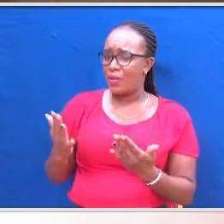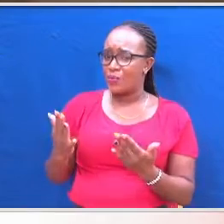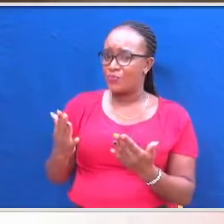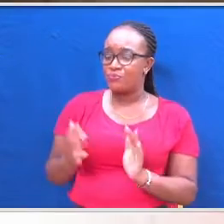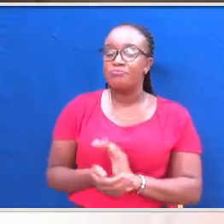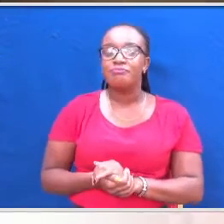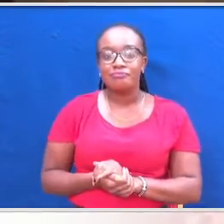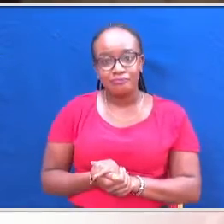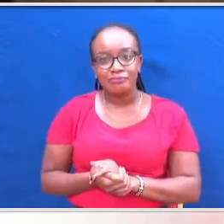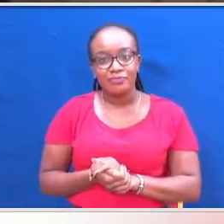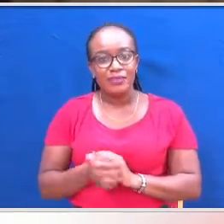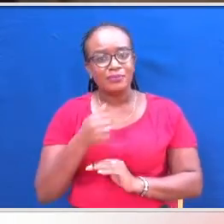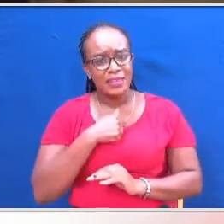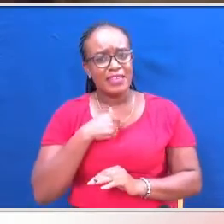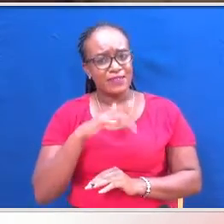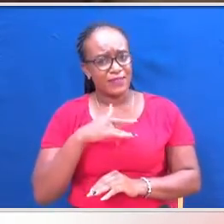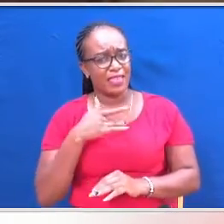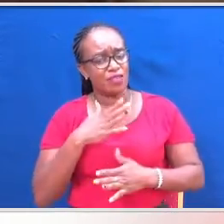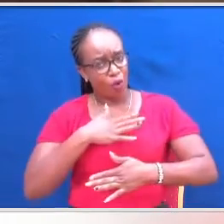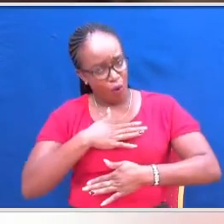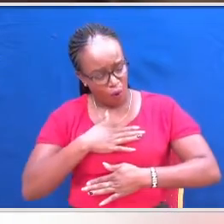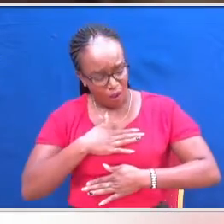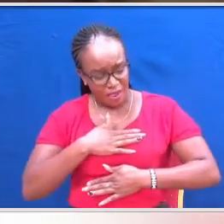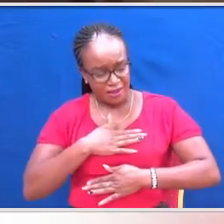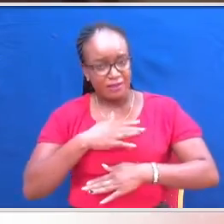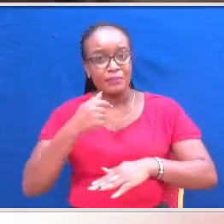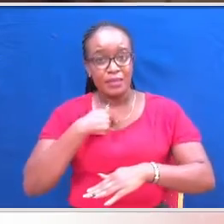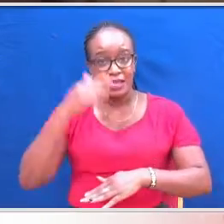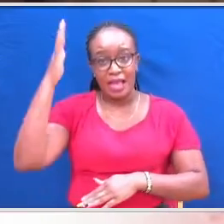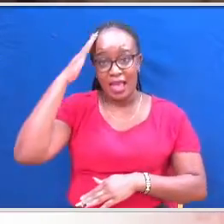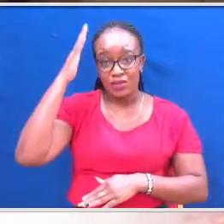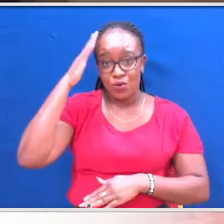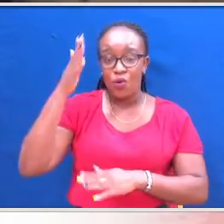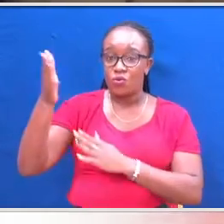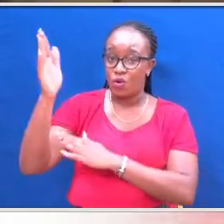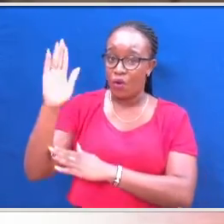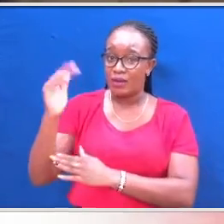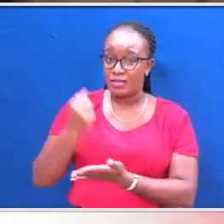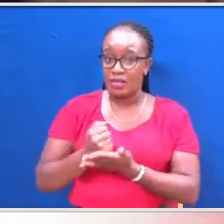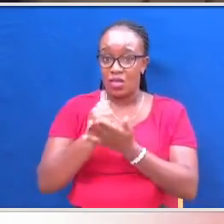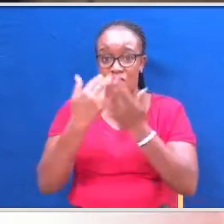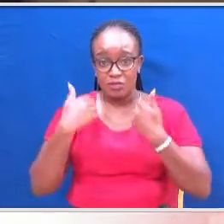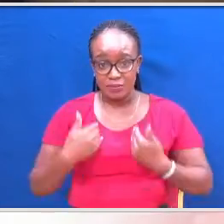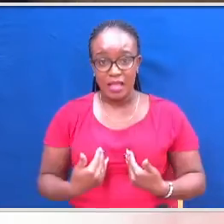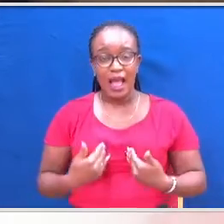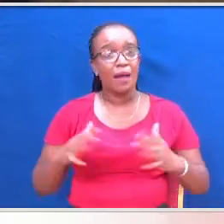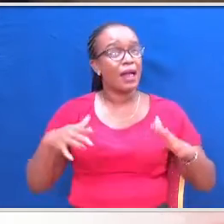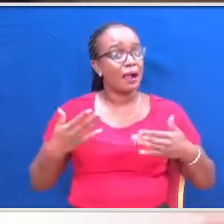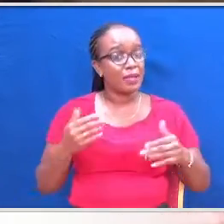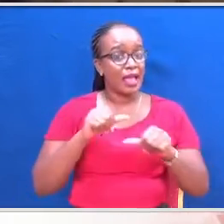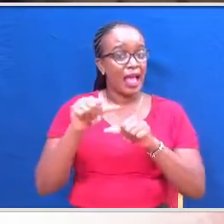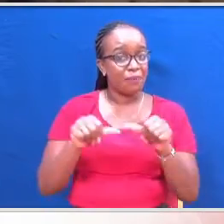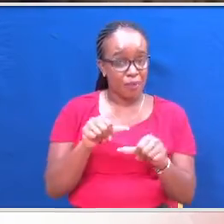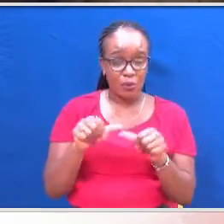I feel very honored, and I know that God is the one who has taken me this far, and I'm very elated about it